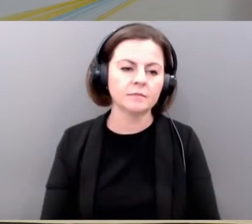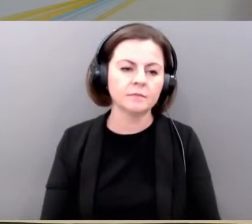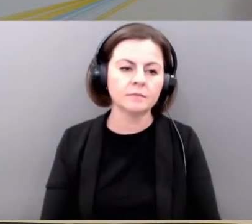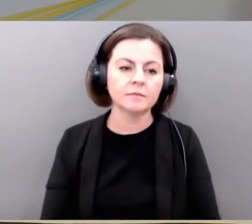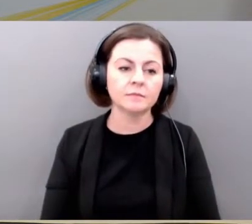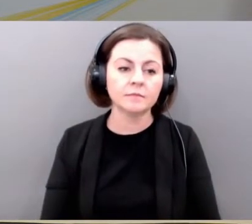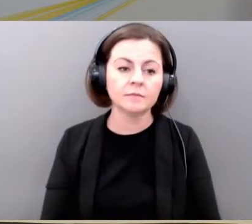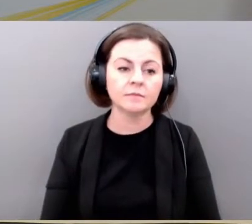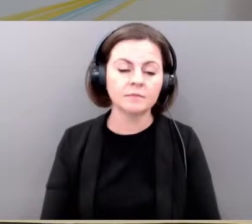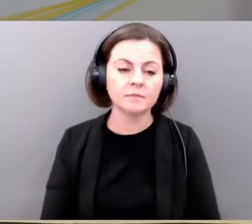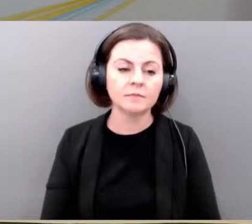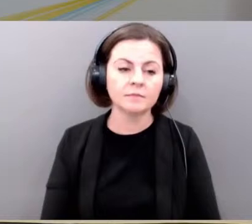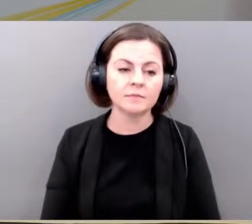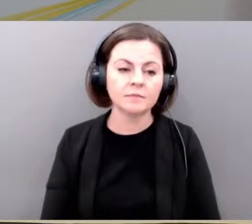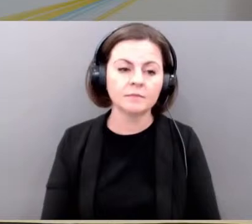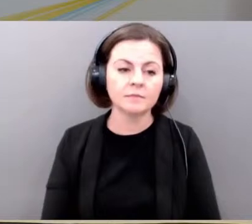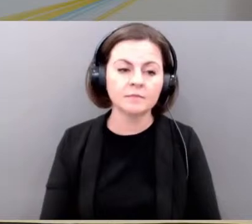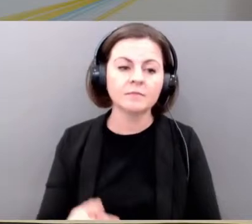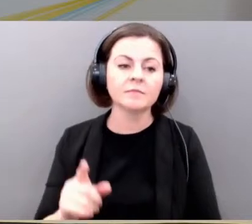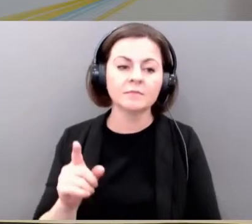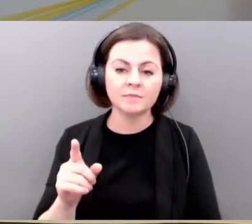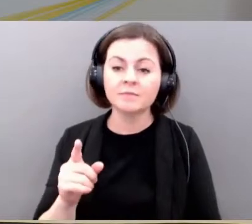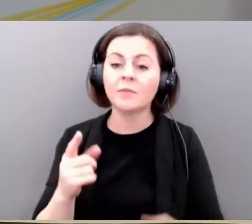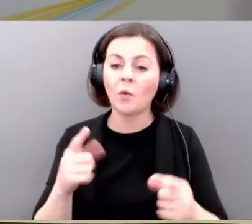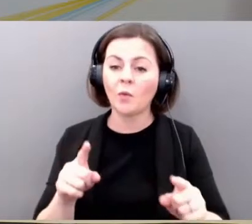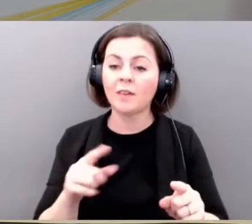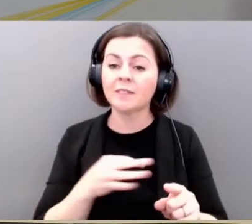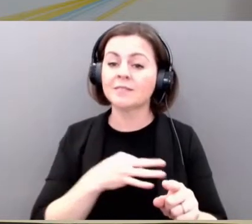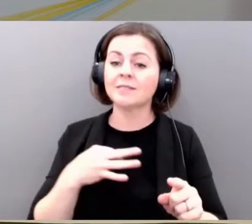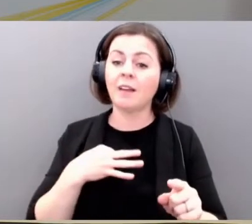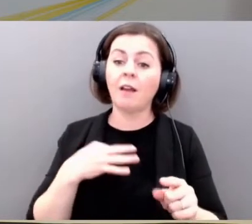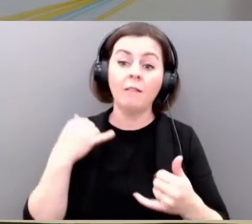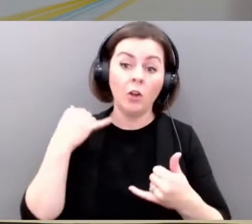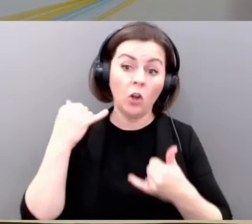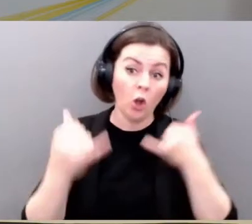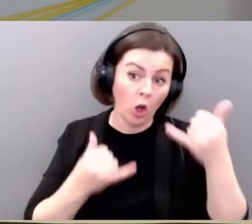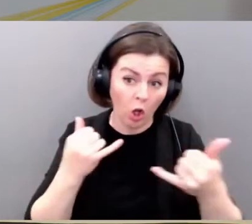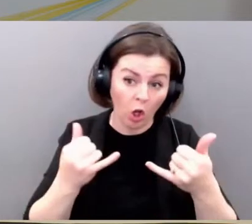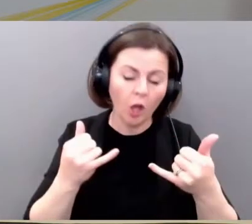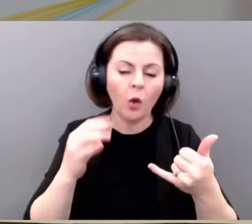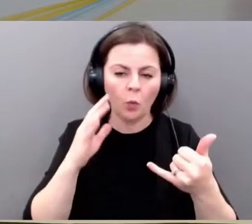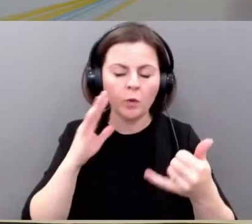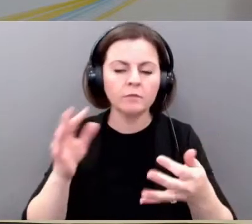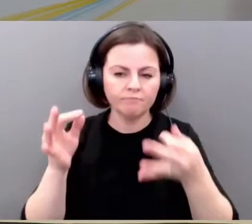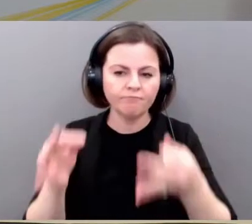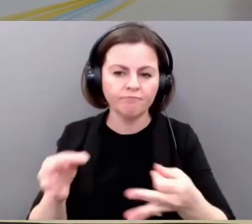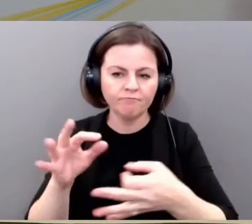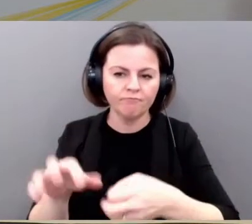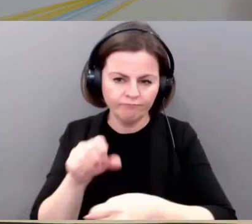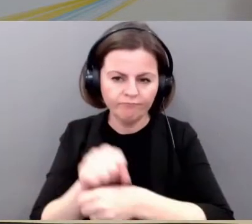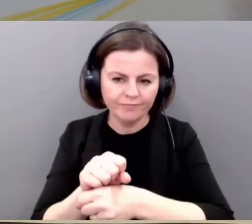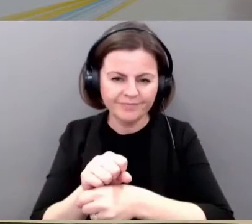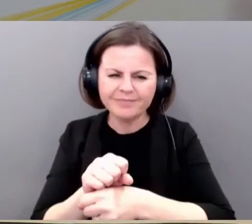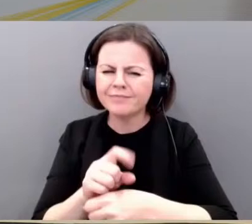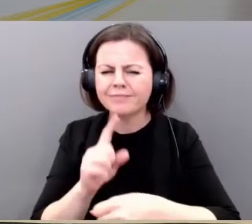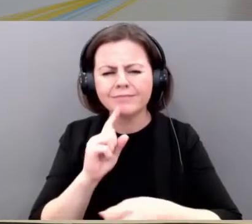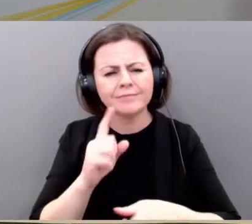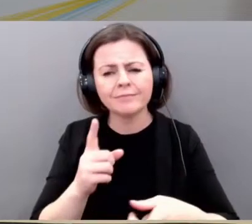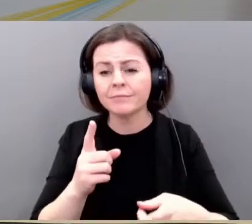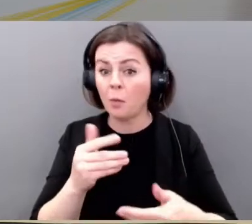made when with the contacts with these healthcare workers. And this, of course, is quick.